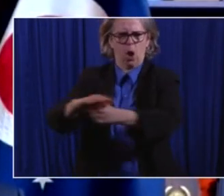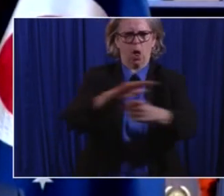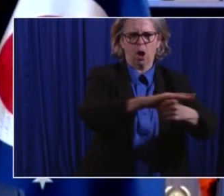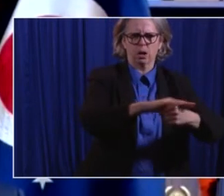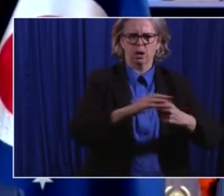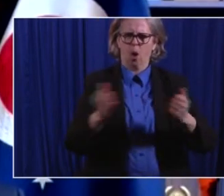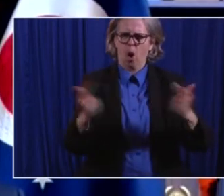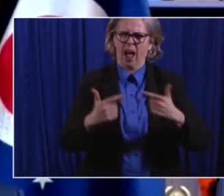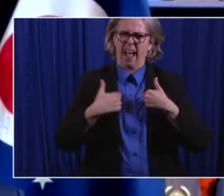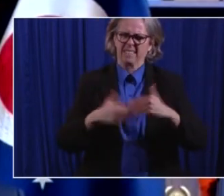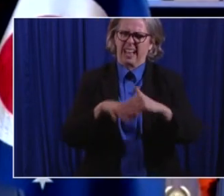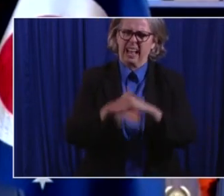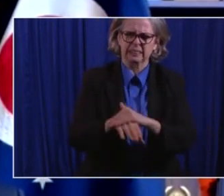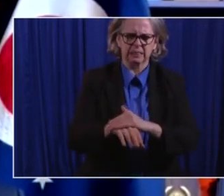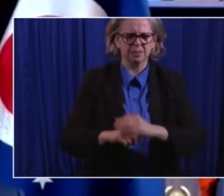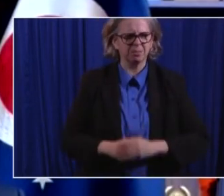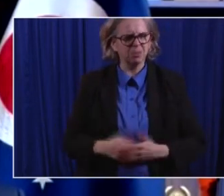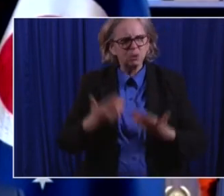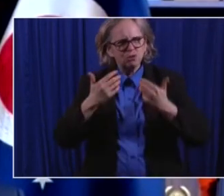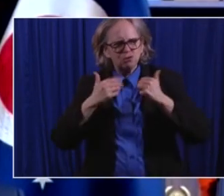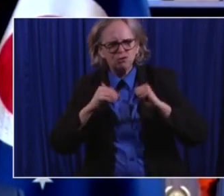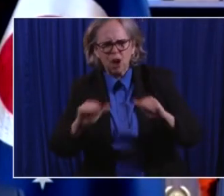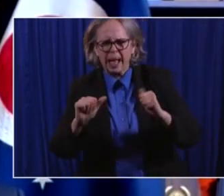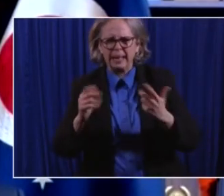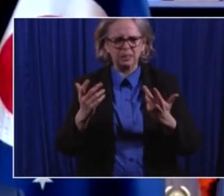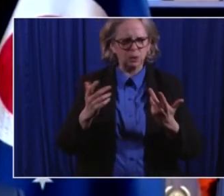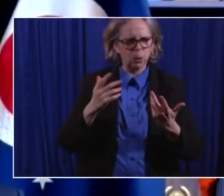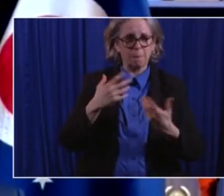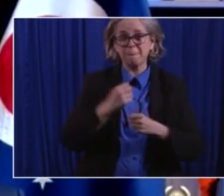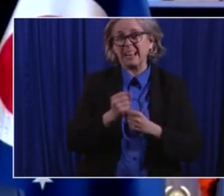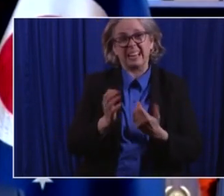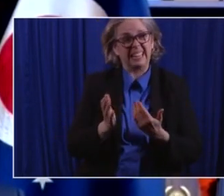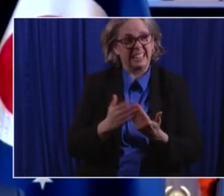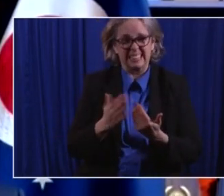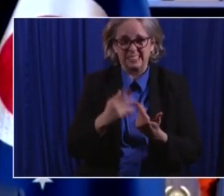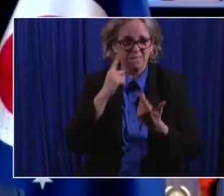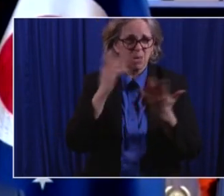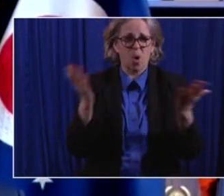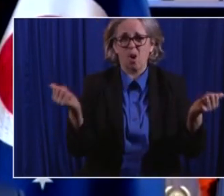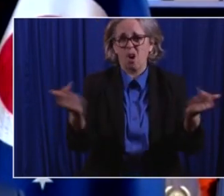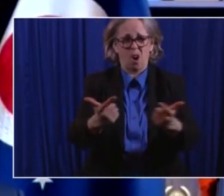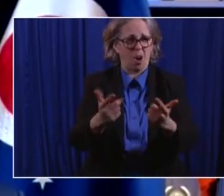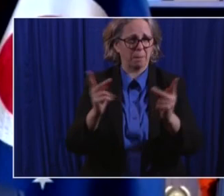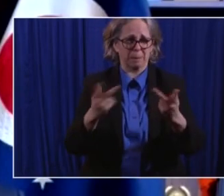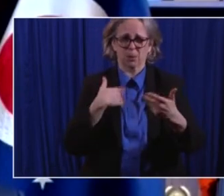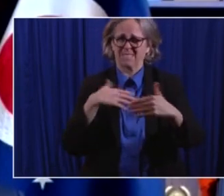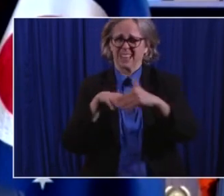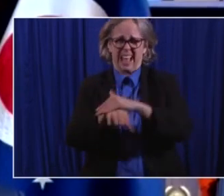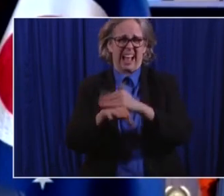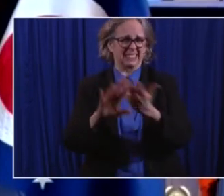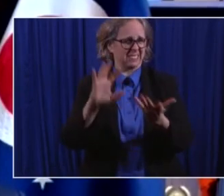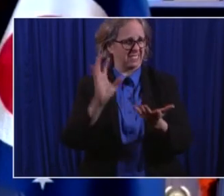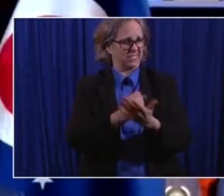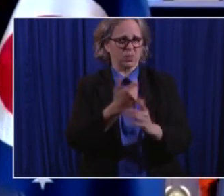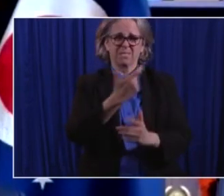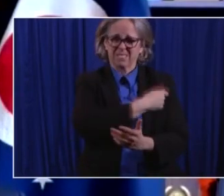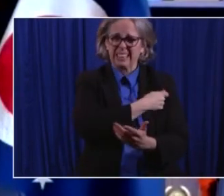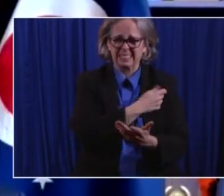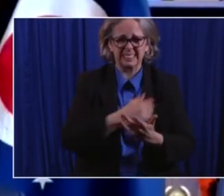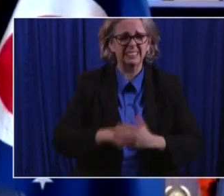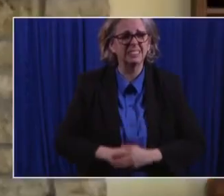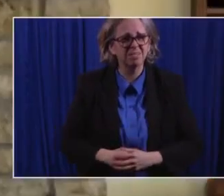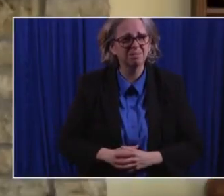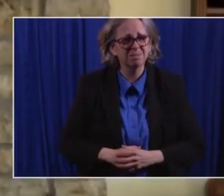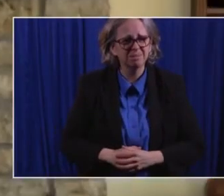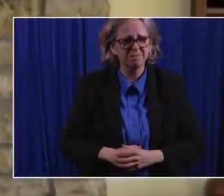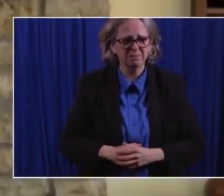It just creates a matter of convenience for people who have a harder time gaining access to the vaccine. Dr. Vanderhoff?